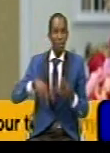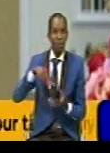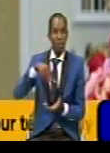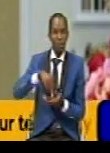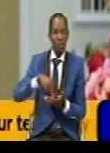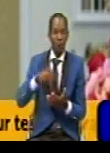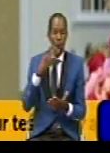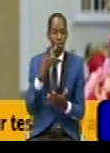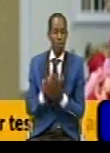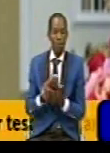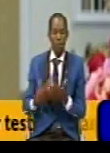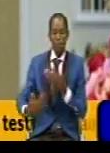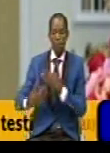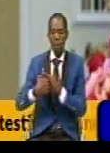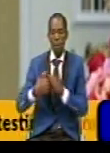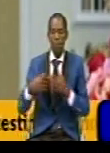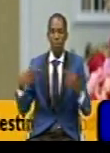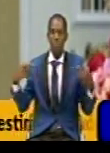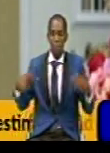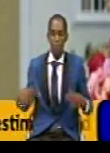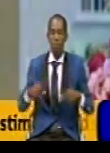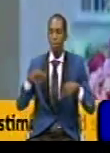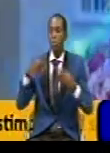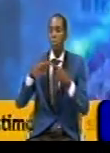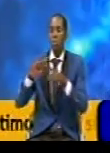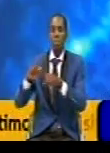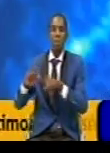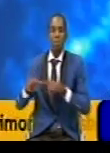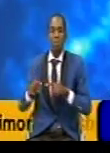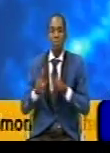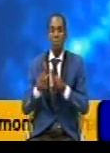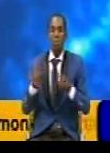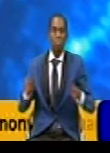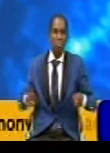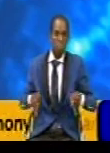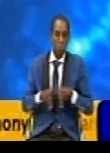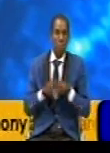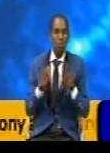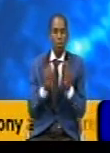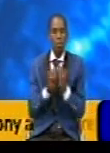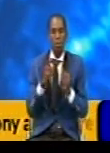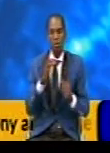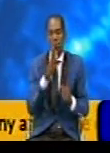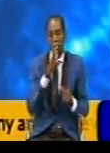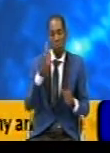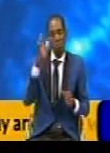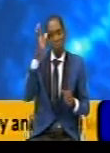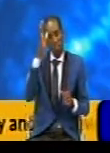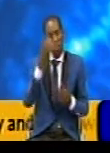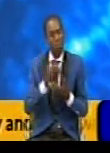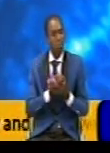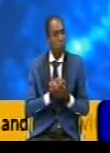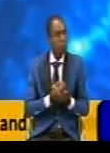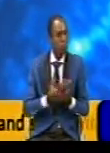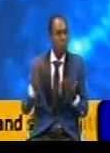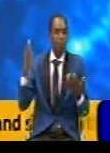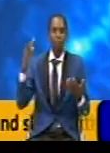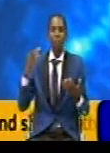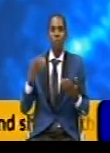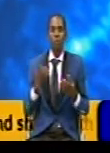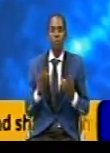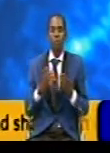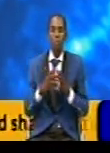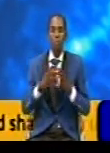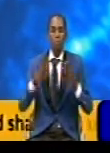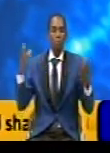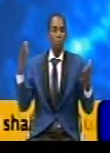6 years, I can't stand well. My back pains all over. We have gone to many places, UPTA,